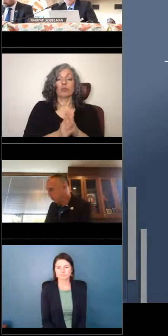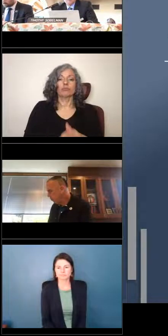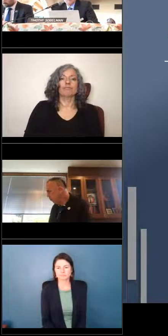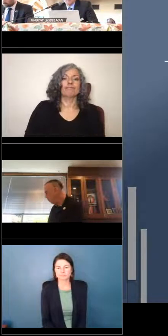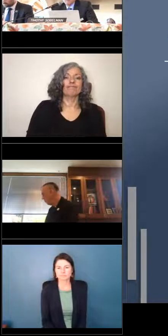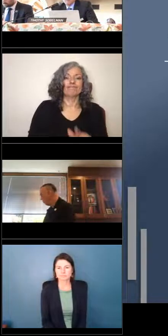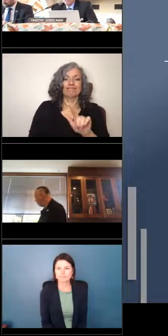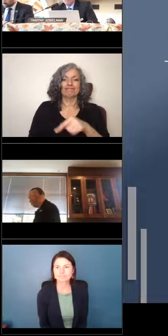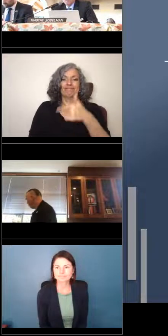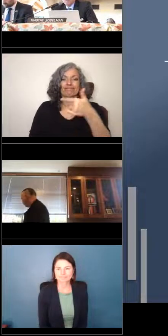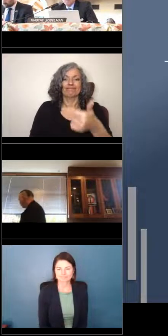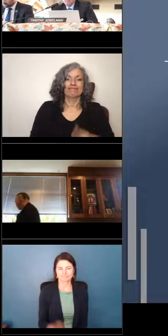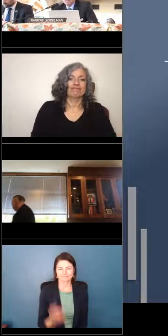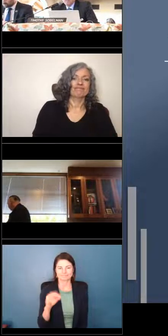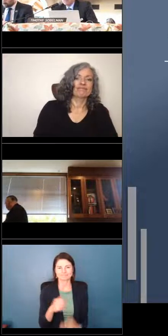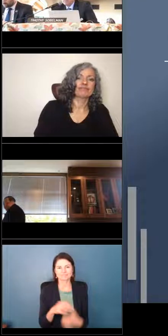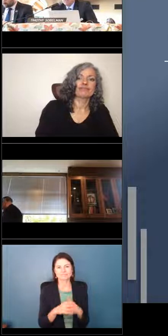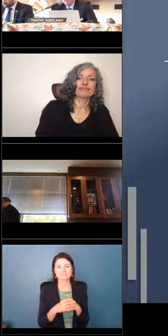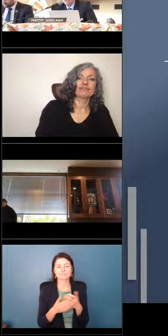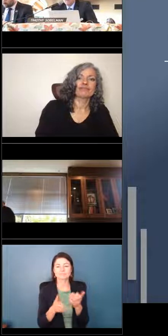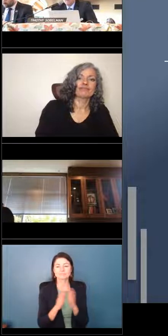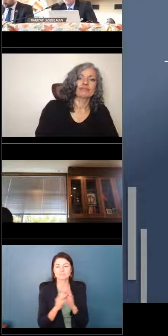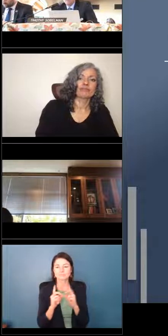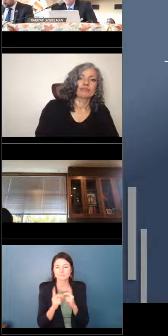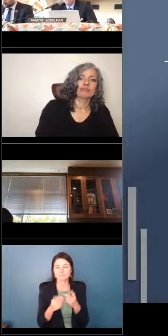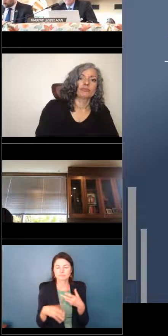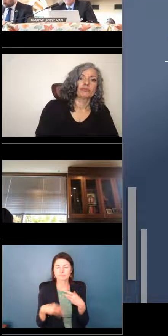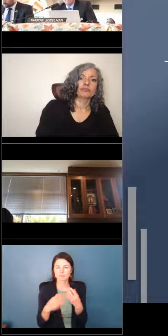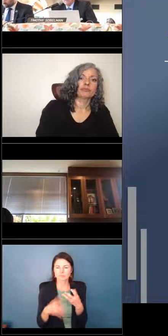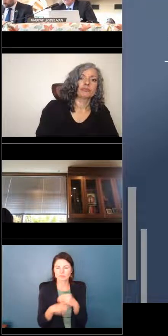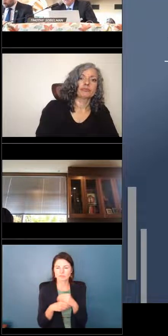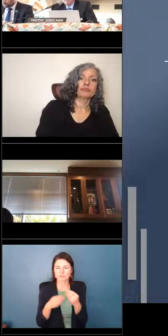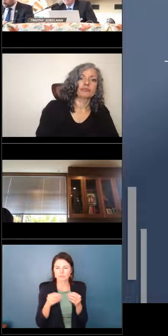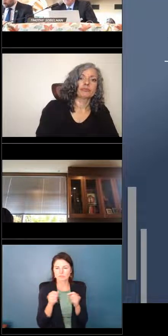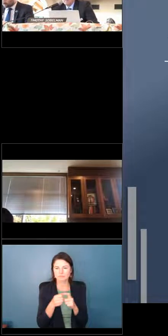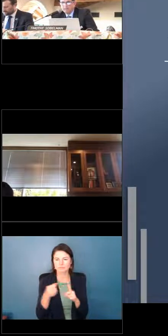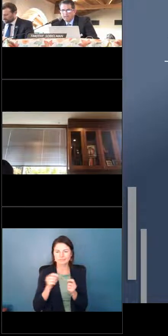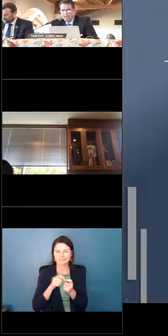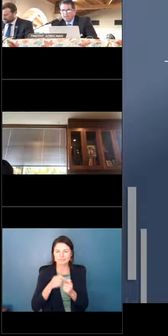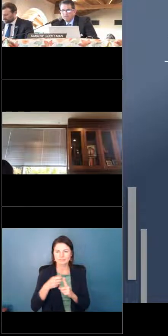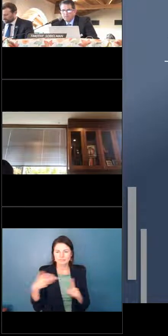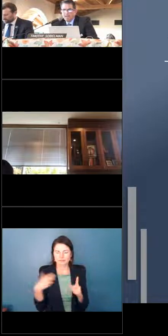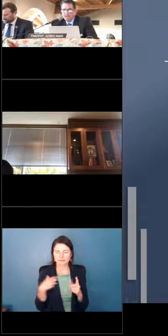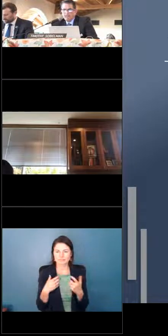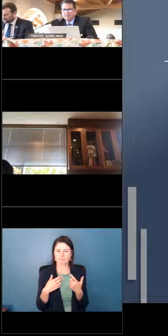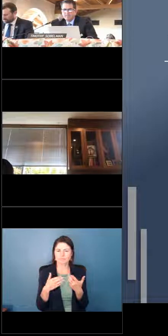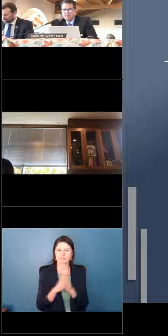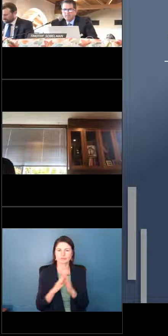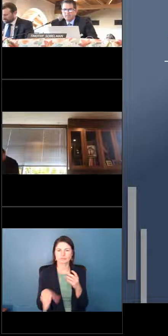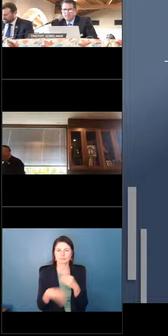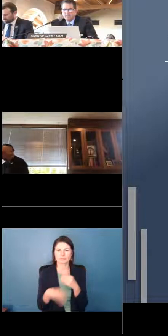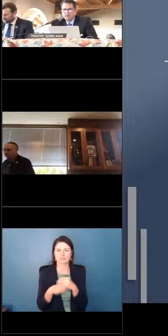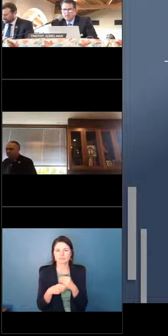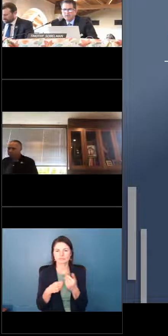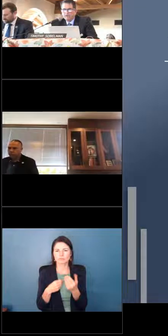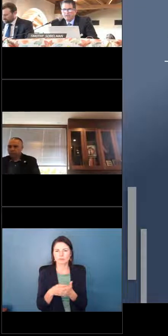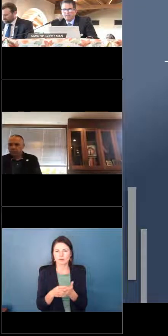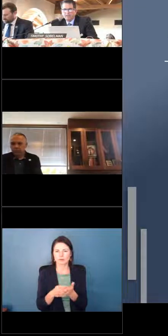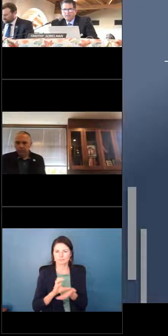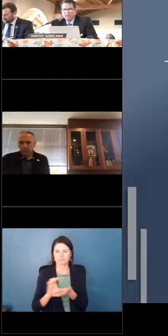department provide additional details as it relates to how the requested supplemental funds will be applied to the remaining activities to complete the